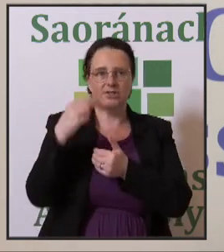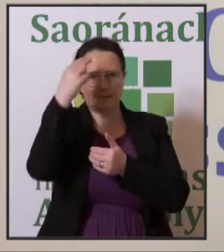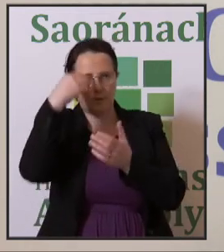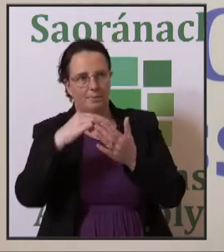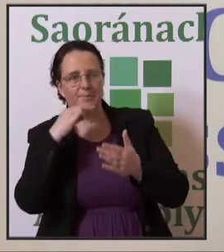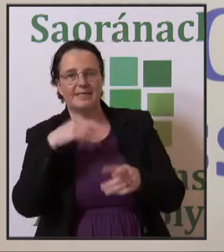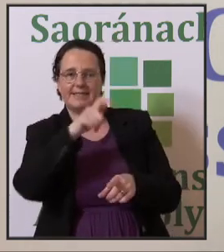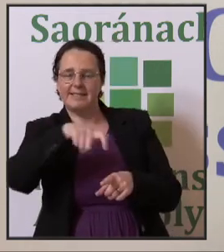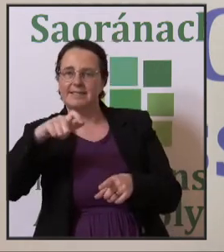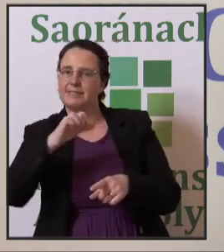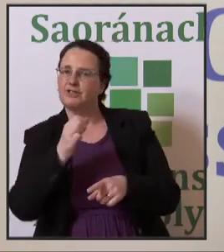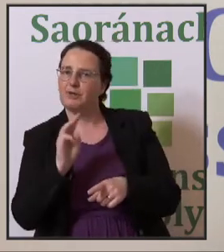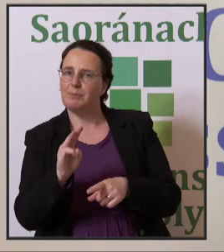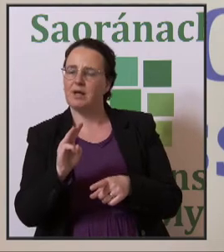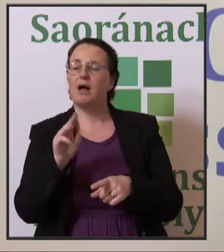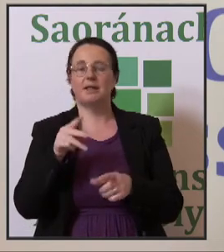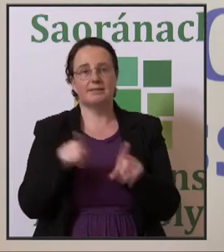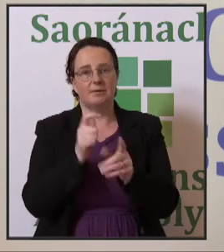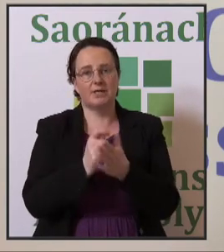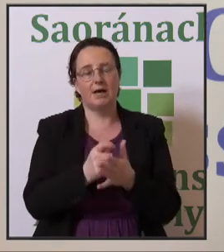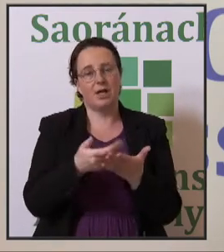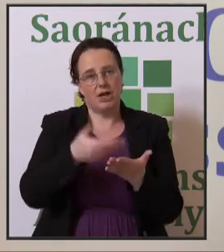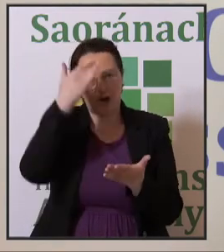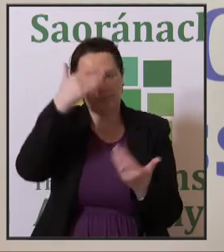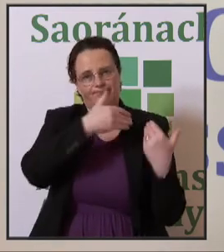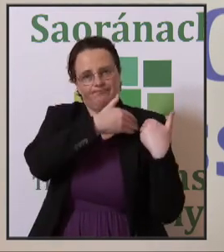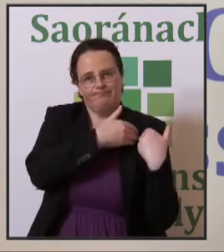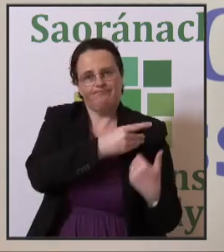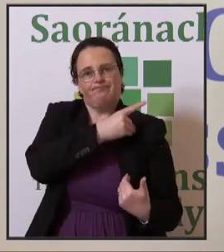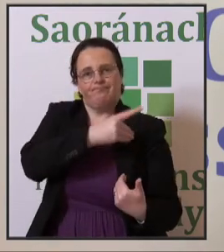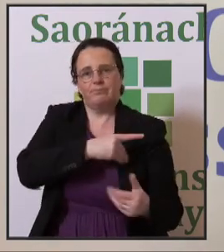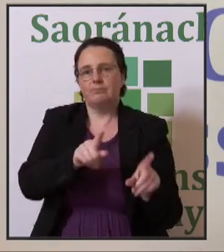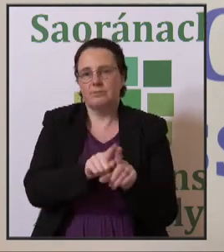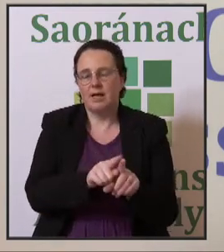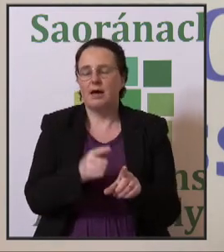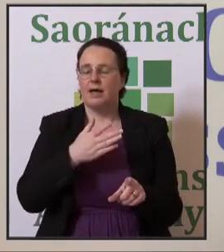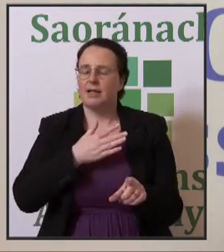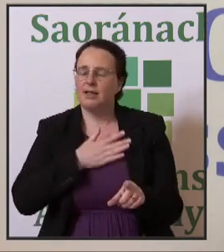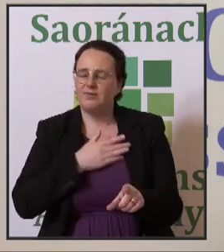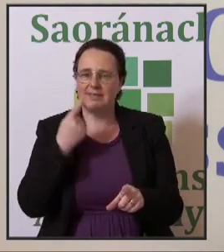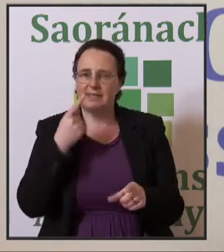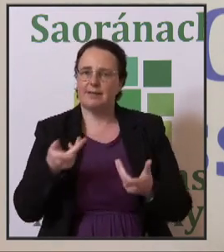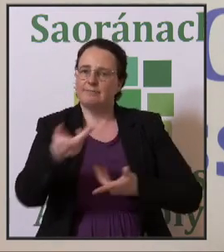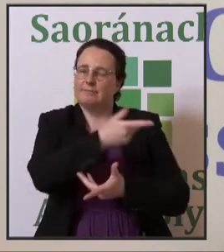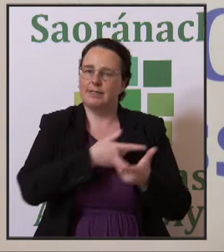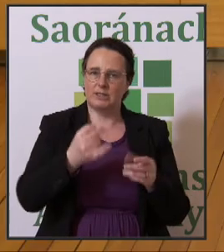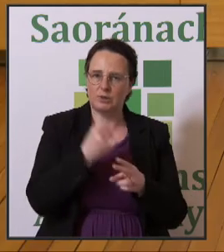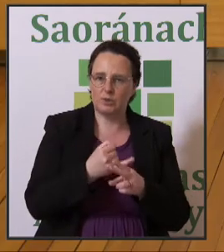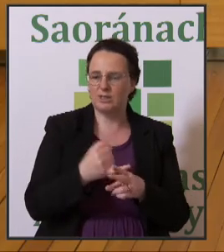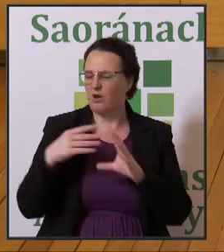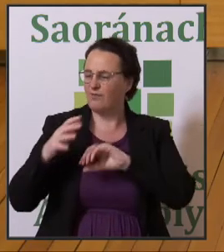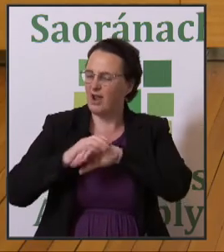while also learning of the responsibilities. I would love to see the conversations in our schools, in our communities, and even amongst